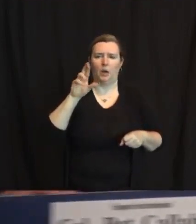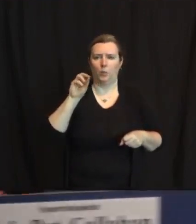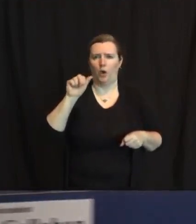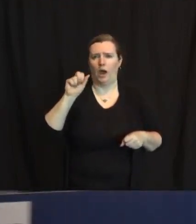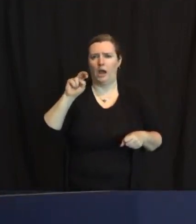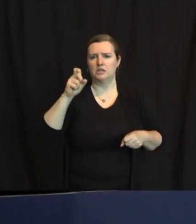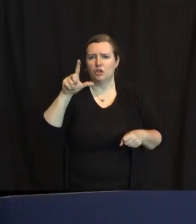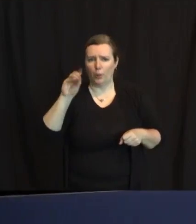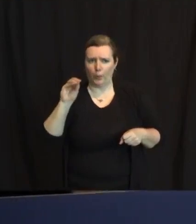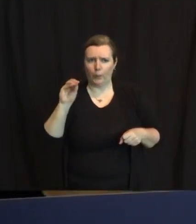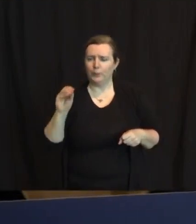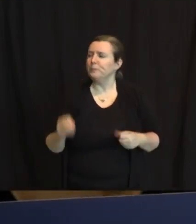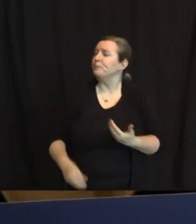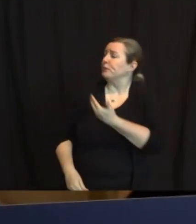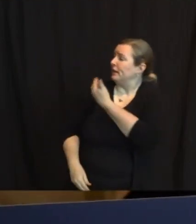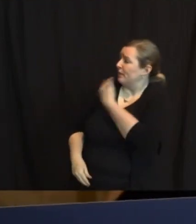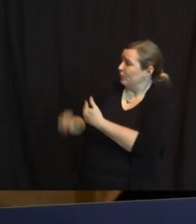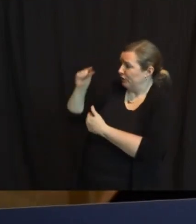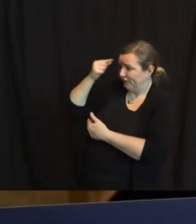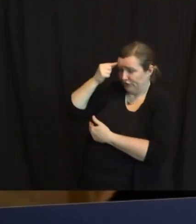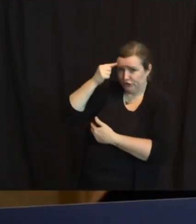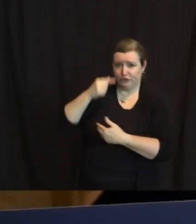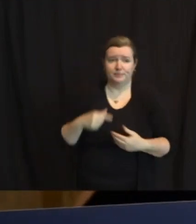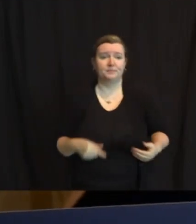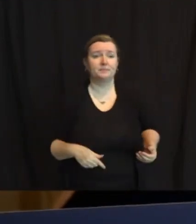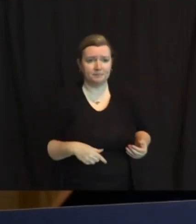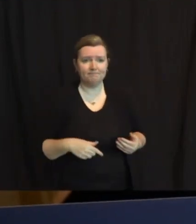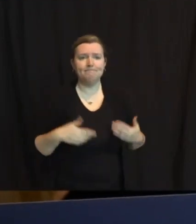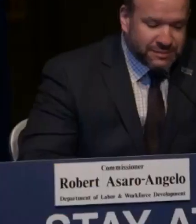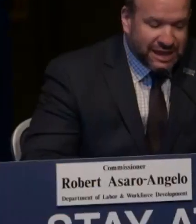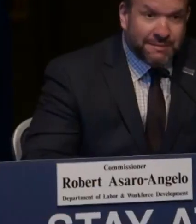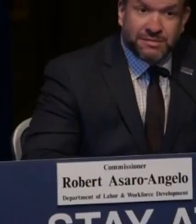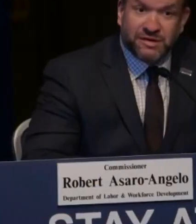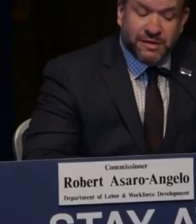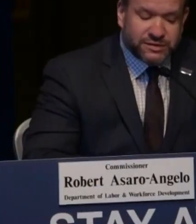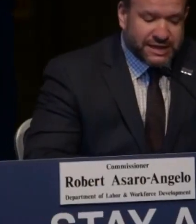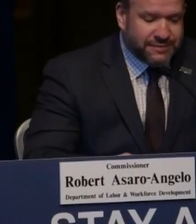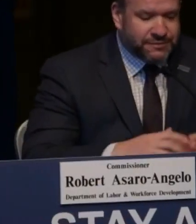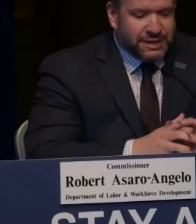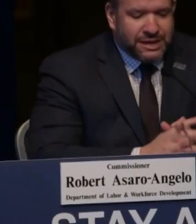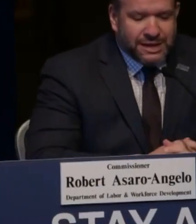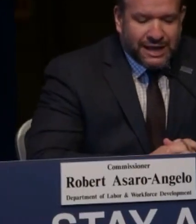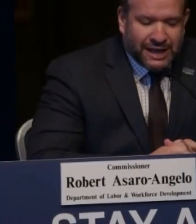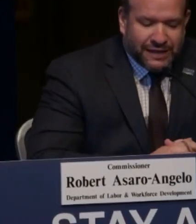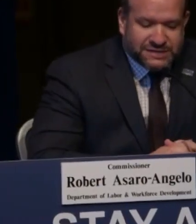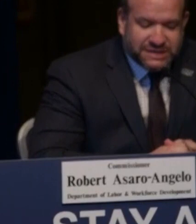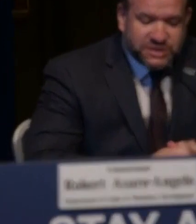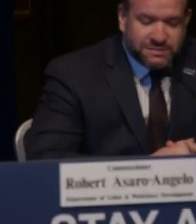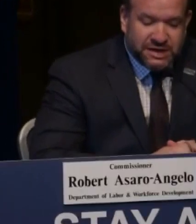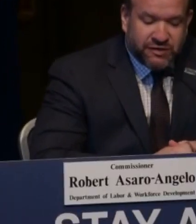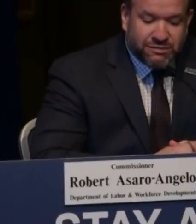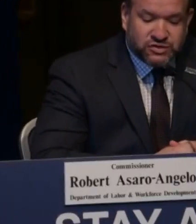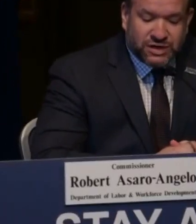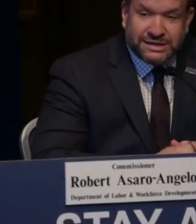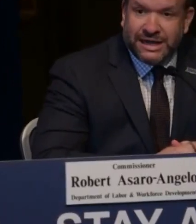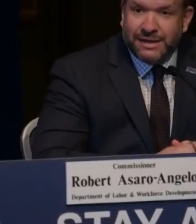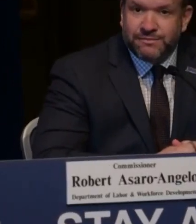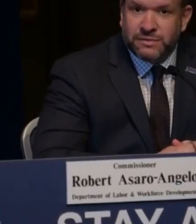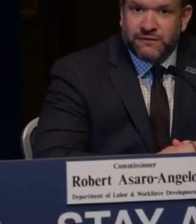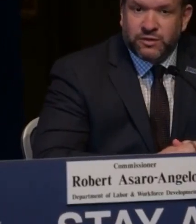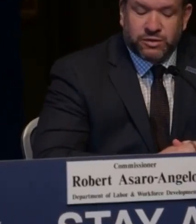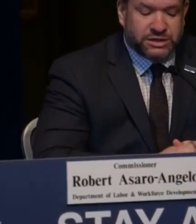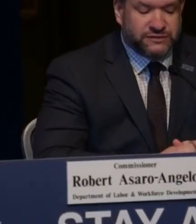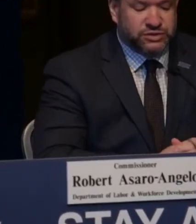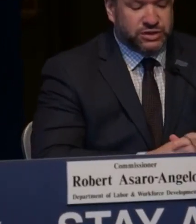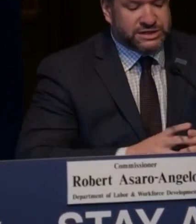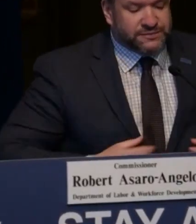Thank you, Governor. Thank you, Judy. I'm definitely going to give a virtual hug to my mom right now. Happy pre-Mother's Day. This continues to be an incredibly trying time